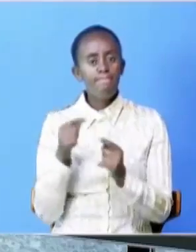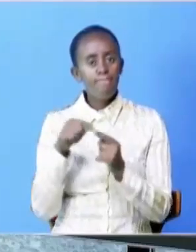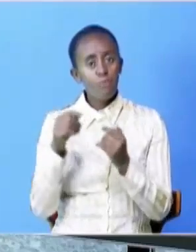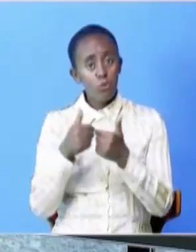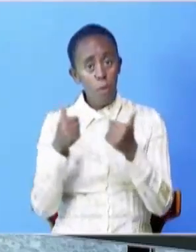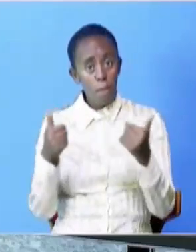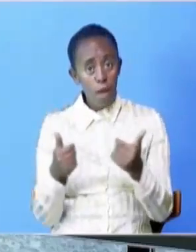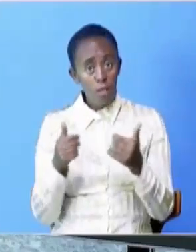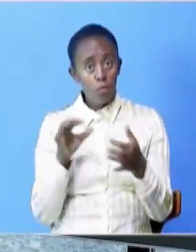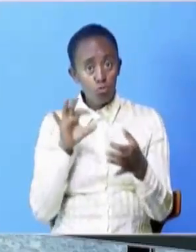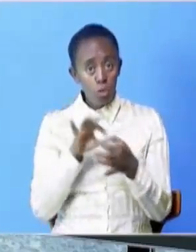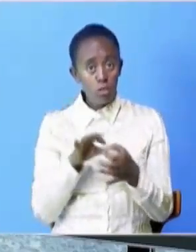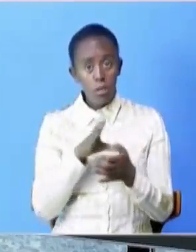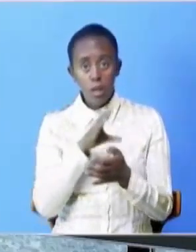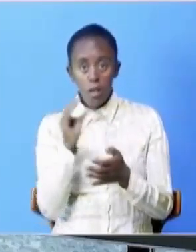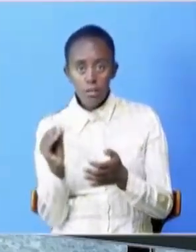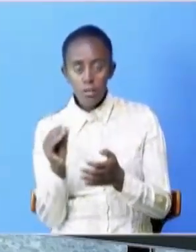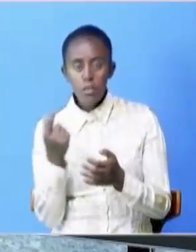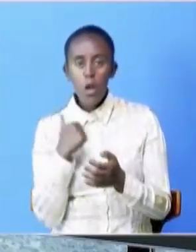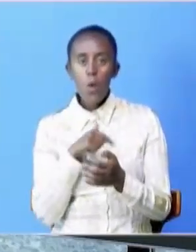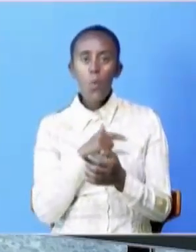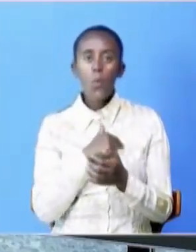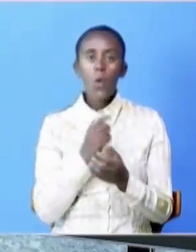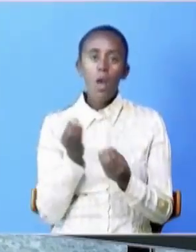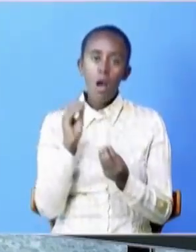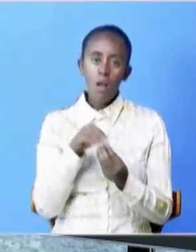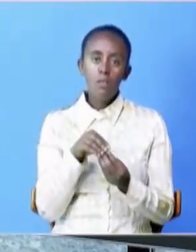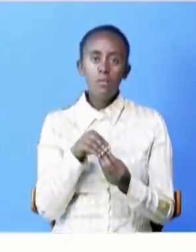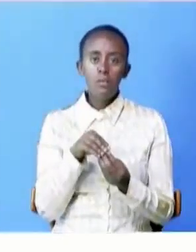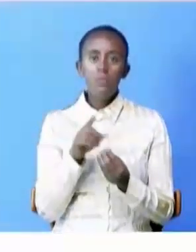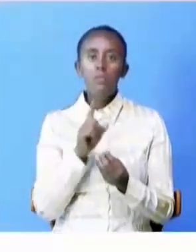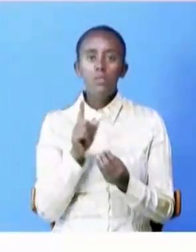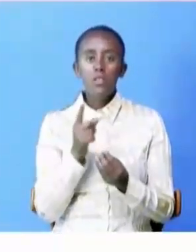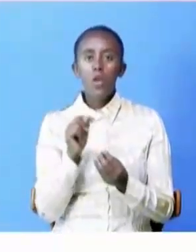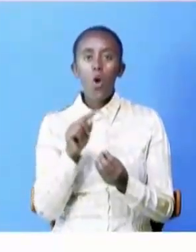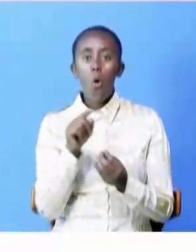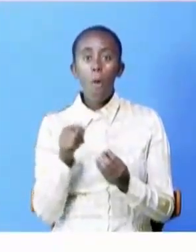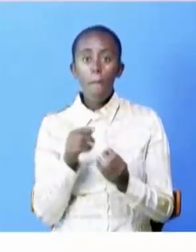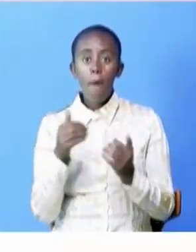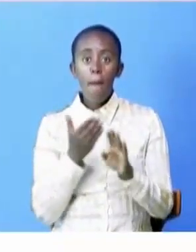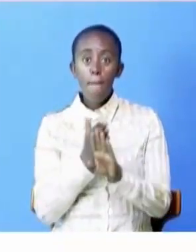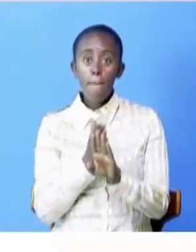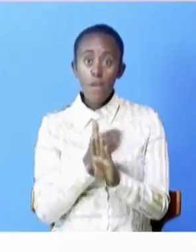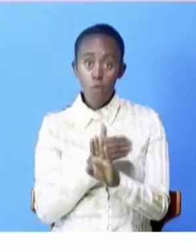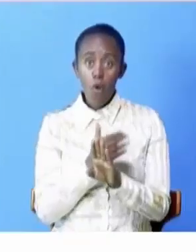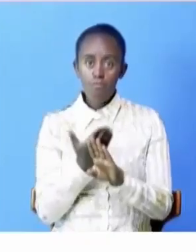separate conjunctions, and we add the comma before